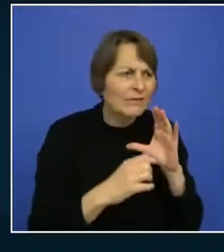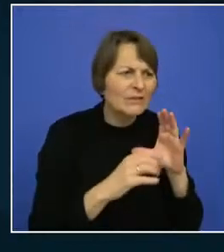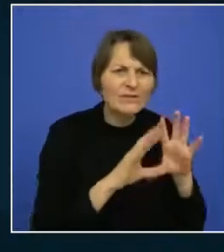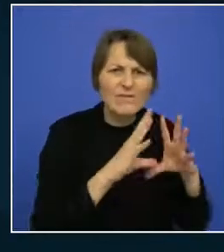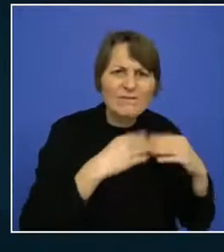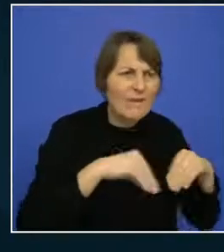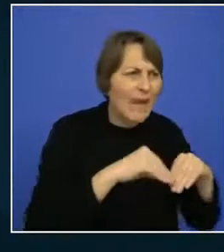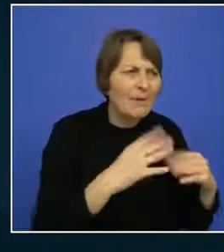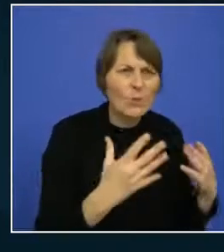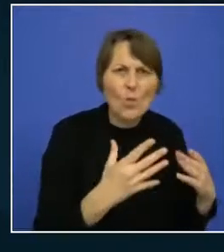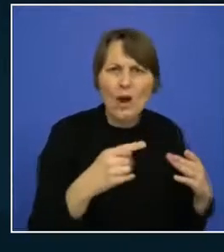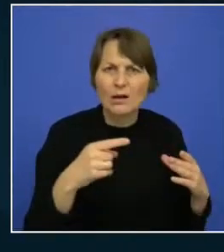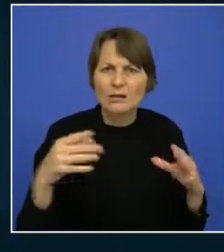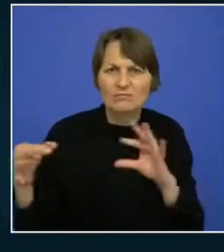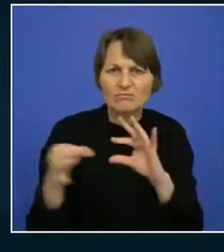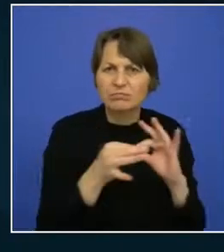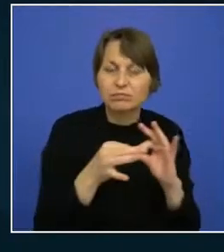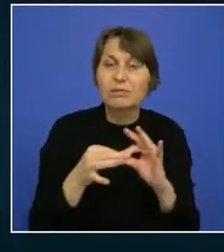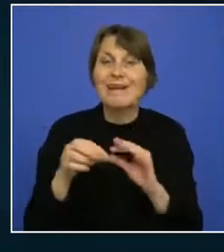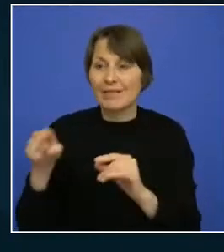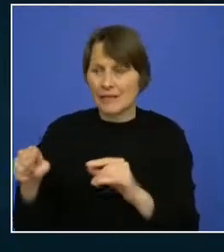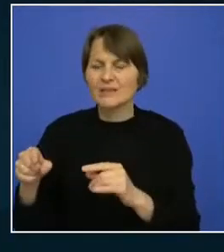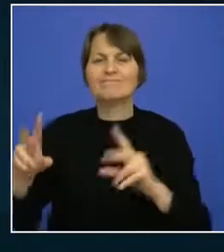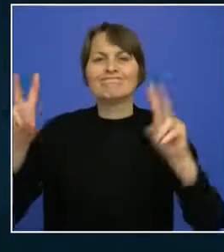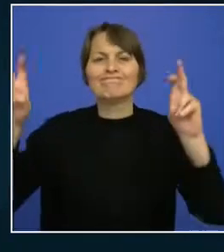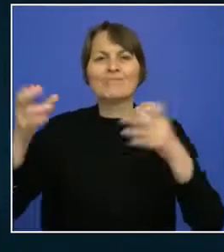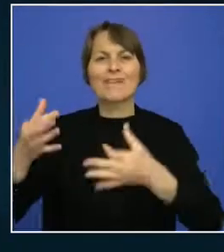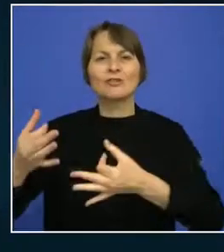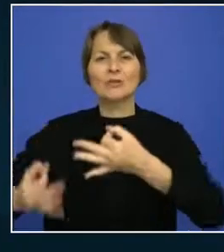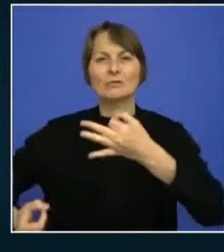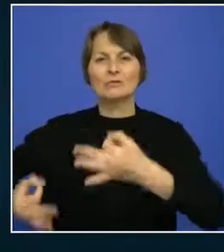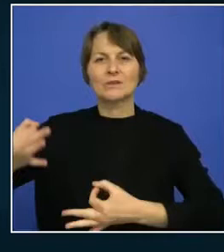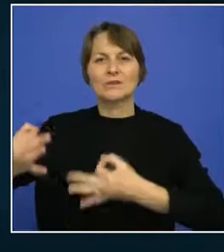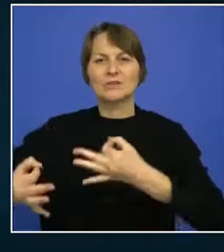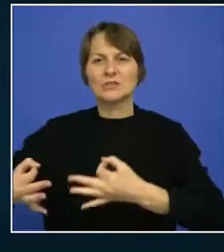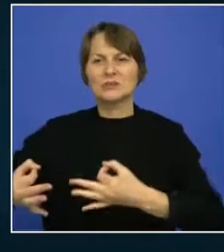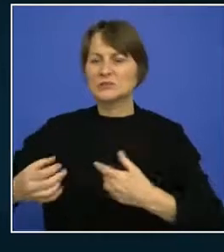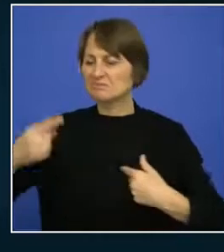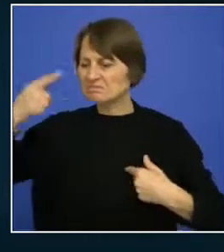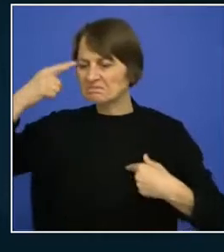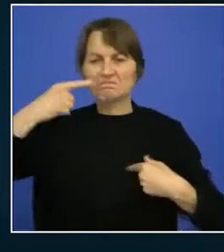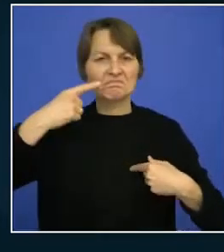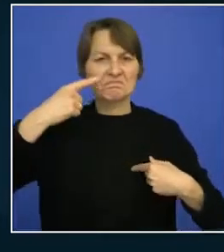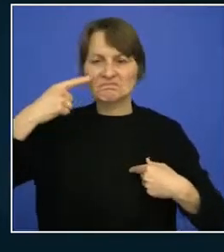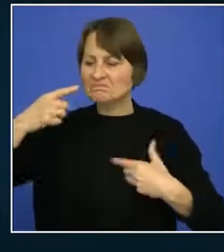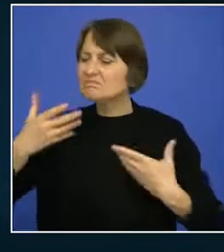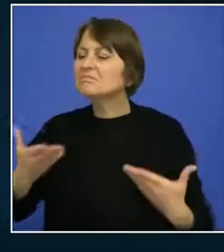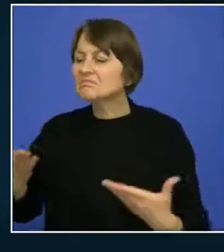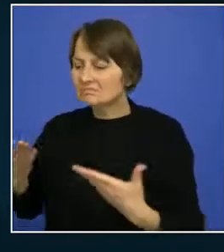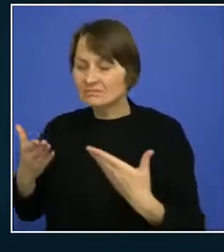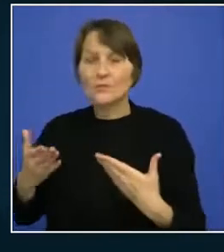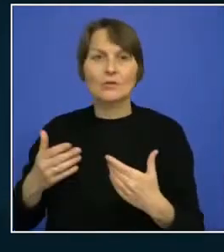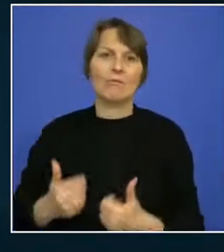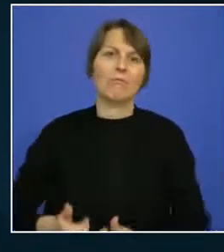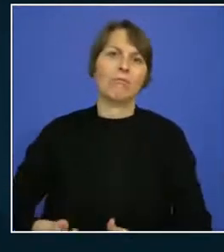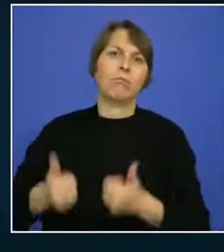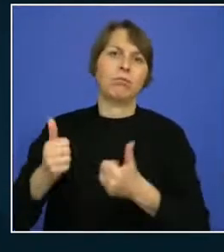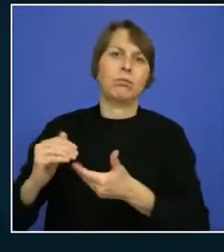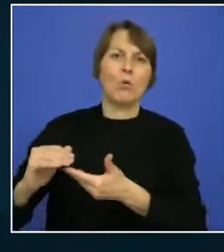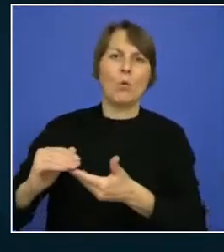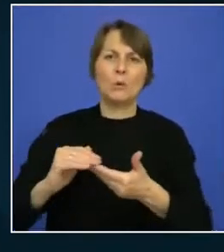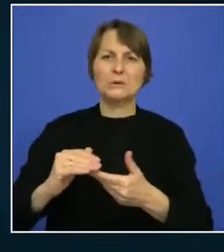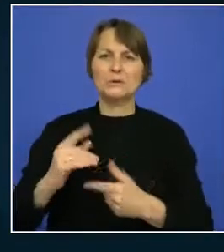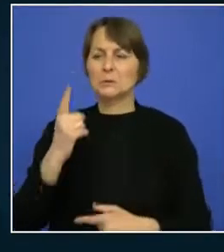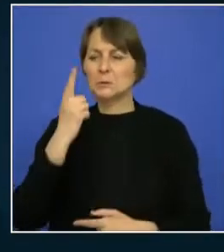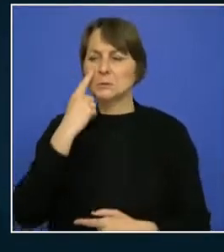these are the justice side systems. And this is where you have great organizations working to figure that side